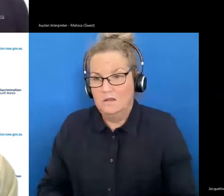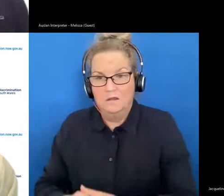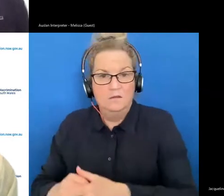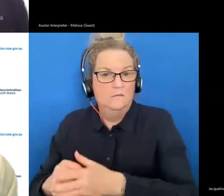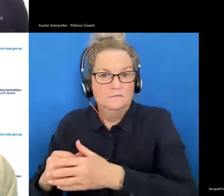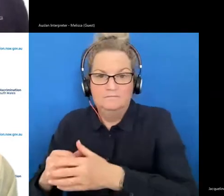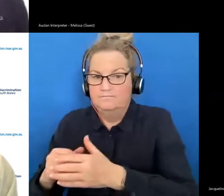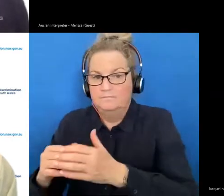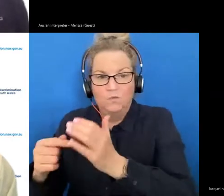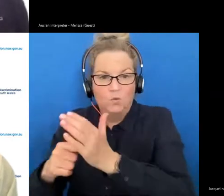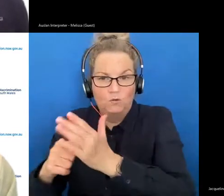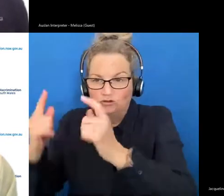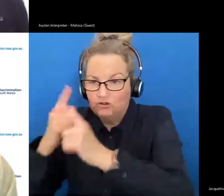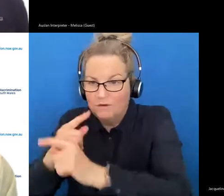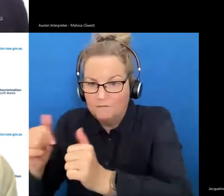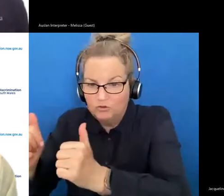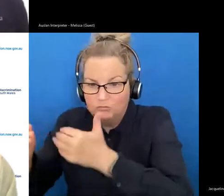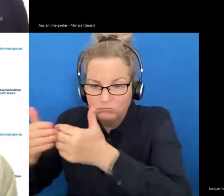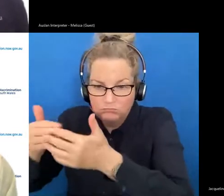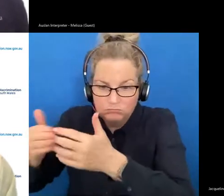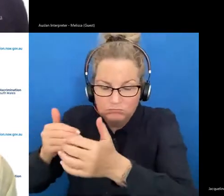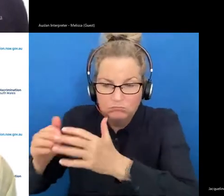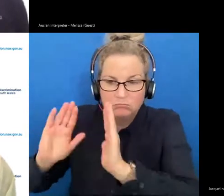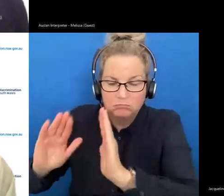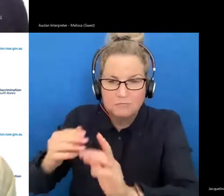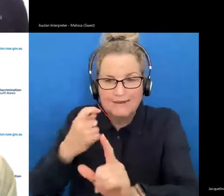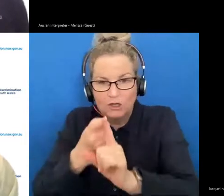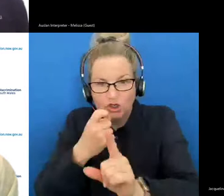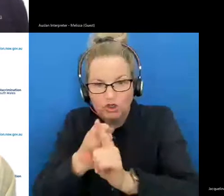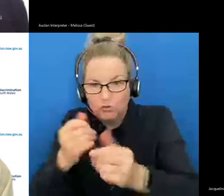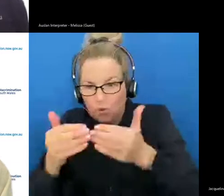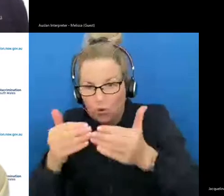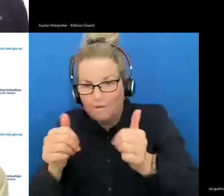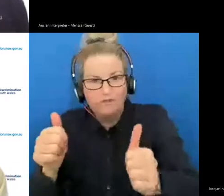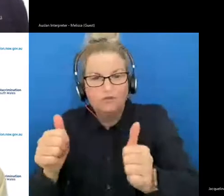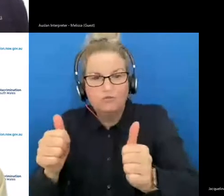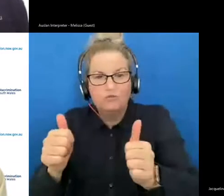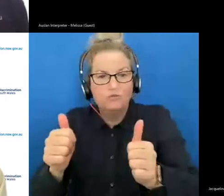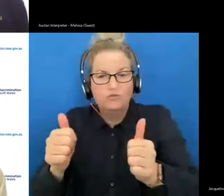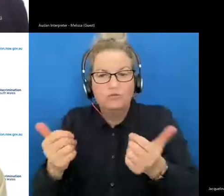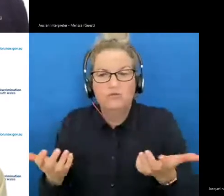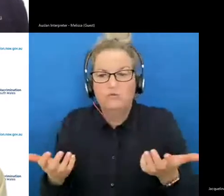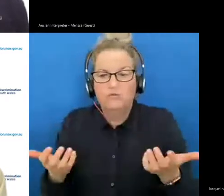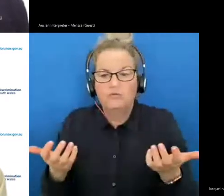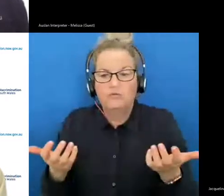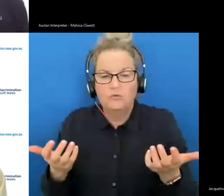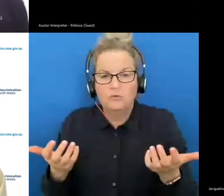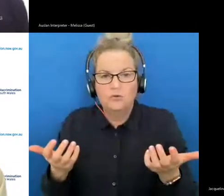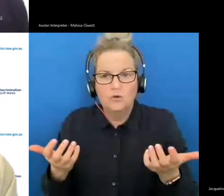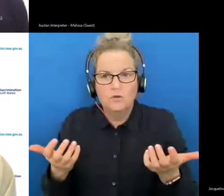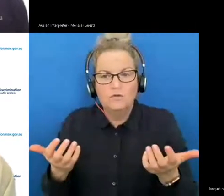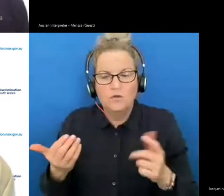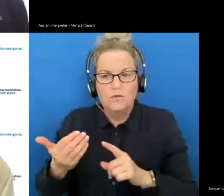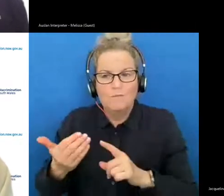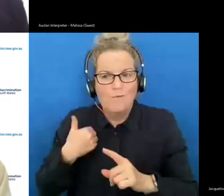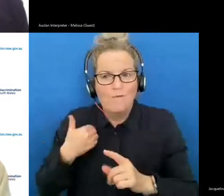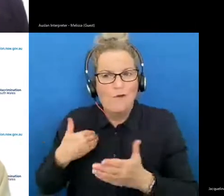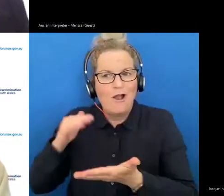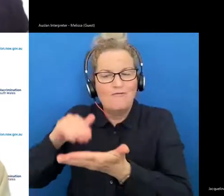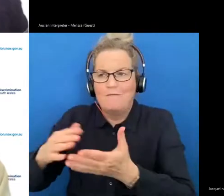been constructed, the kitchen door was automated. And so it was,